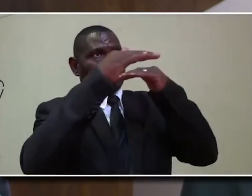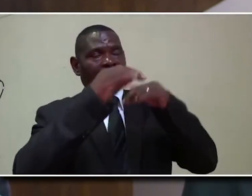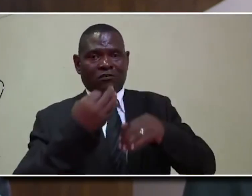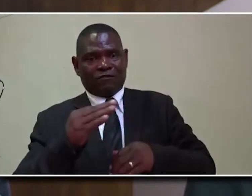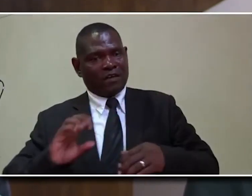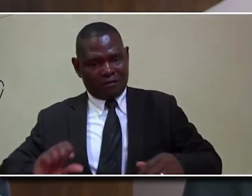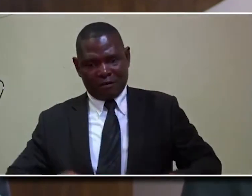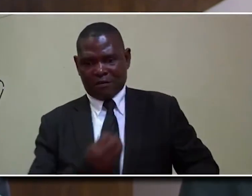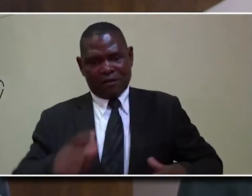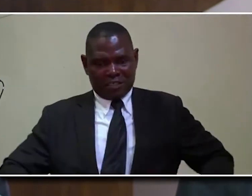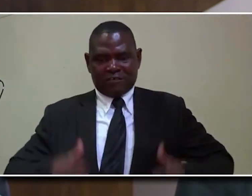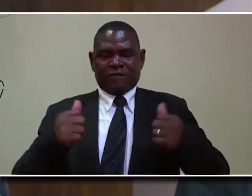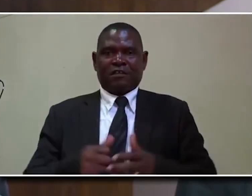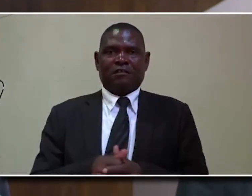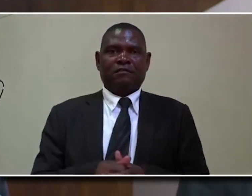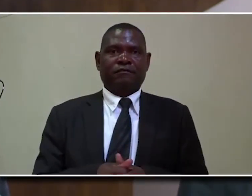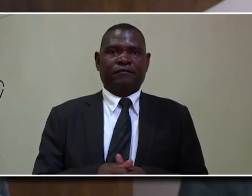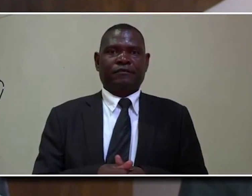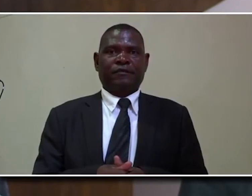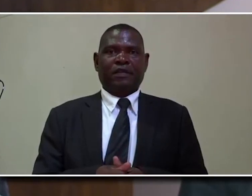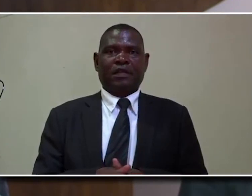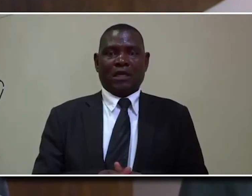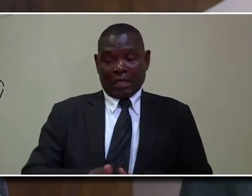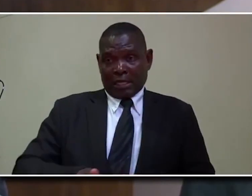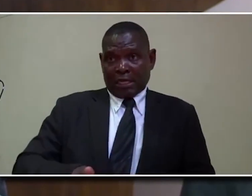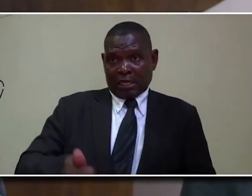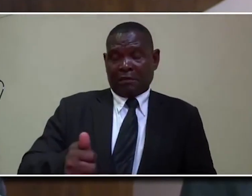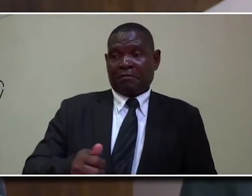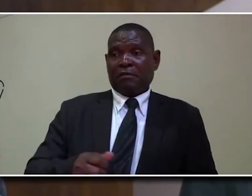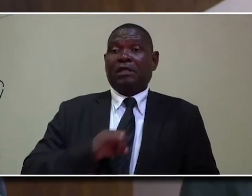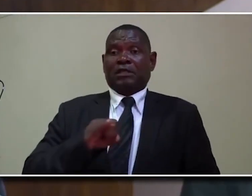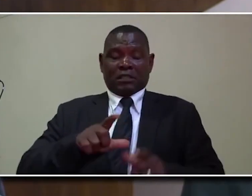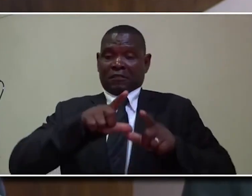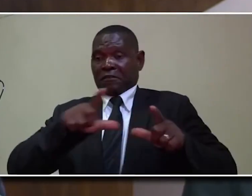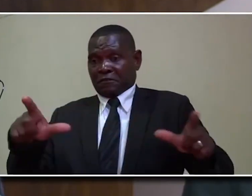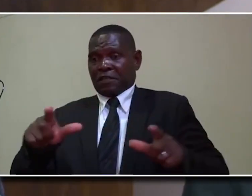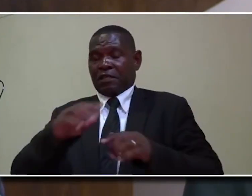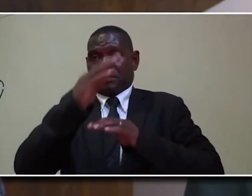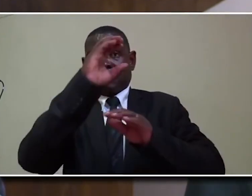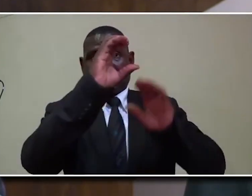lives. Being the great example ever experienced in one's life.